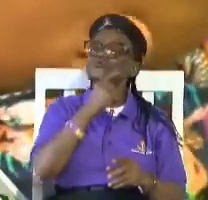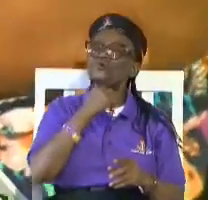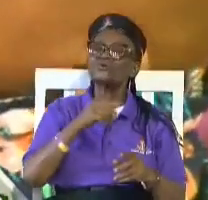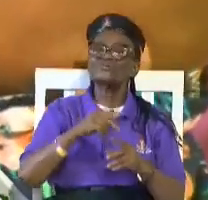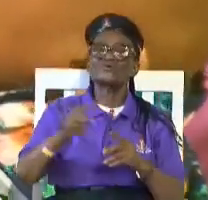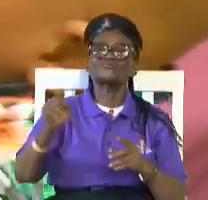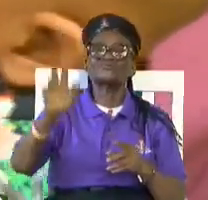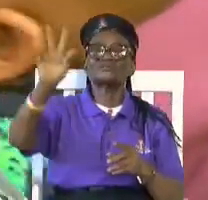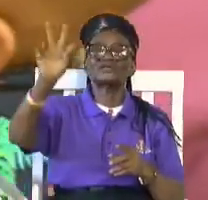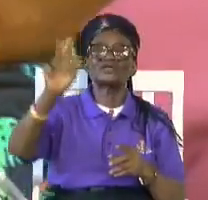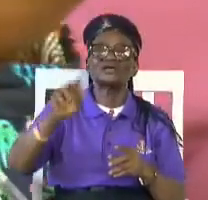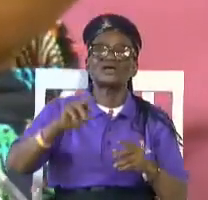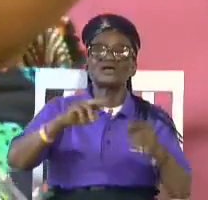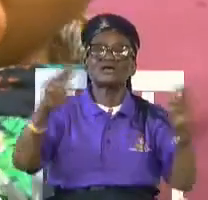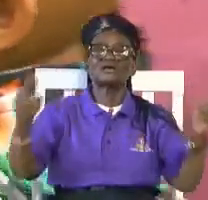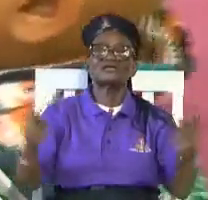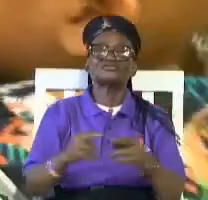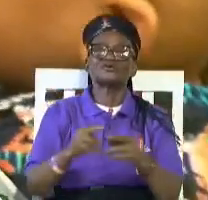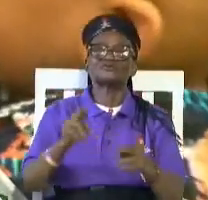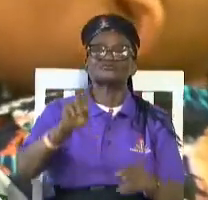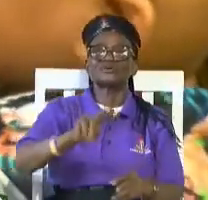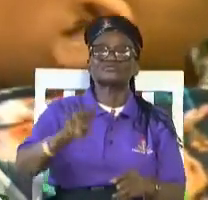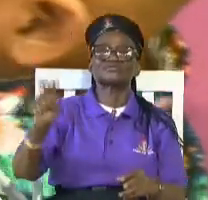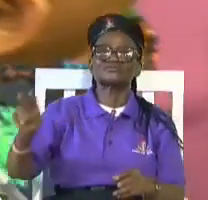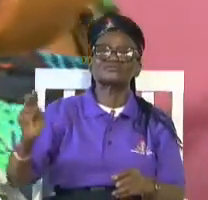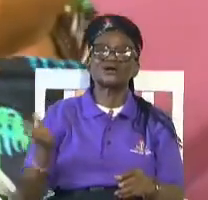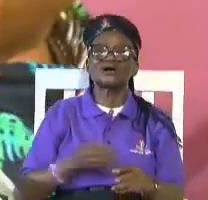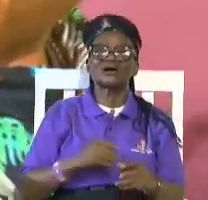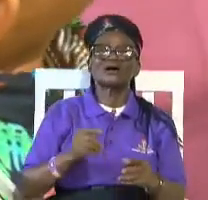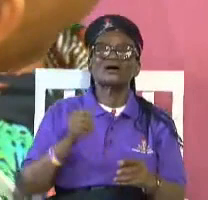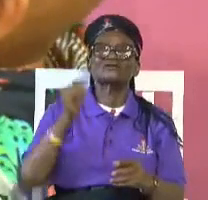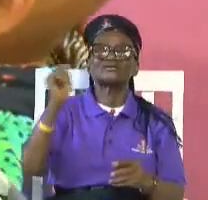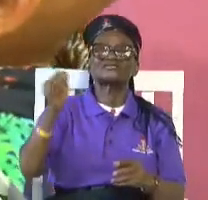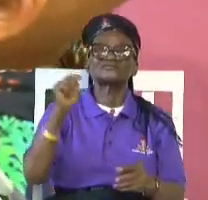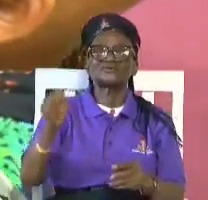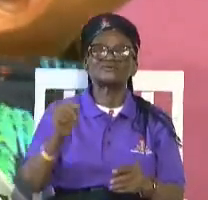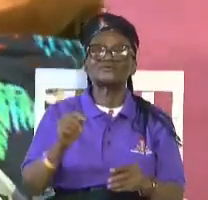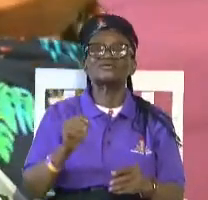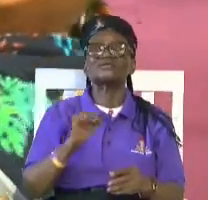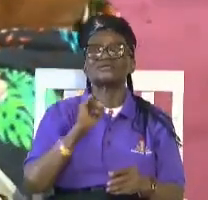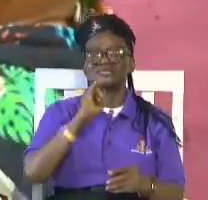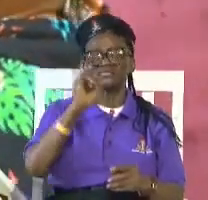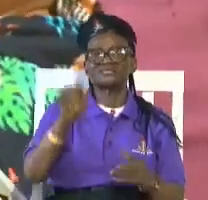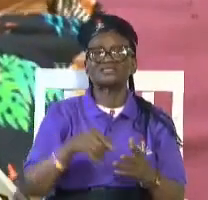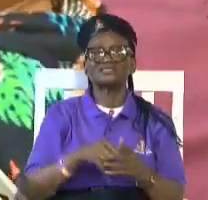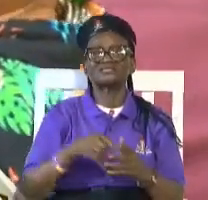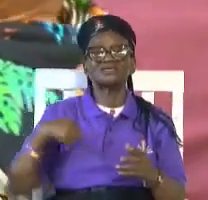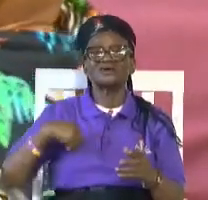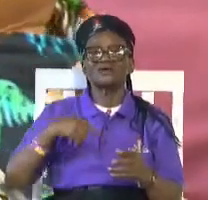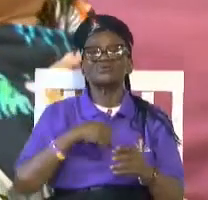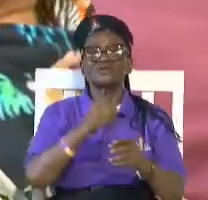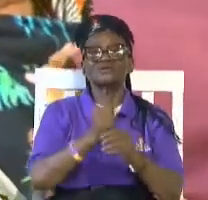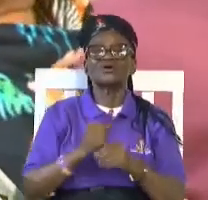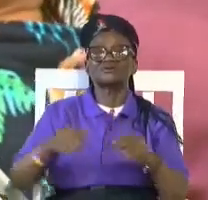Region 22. Our testimony goes thus. We got